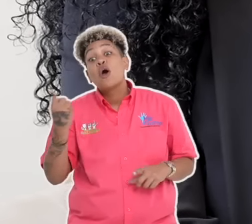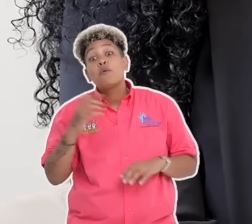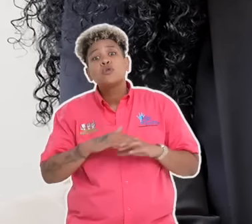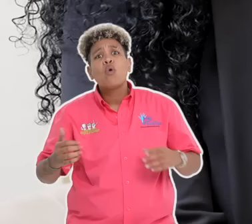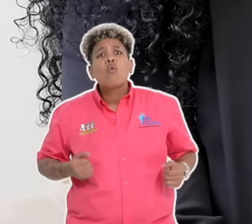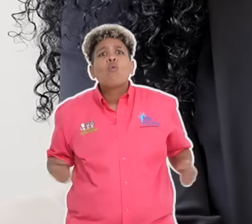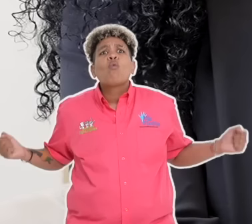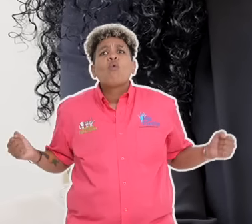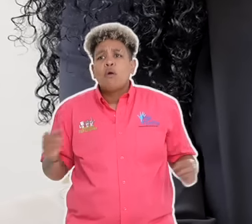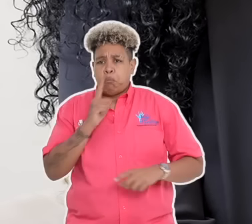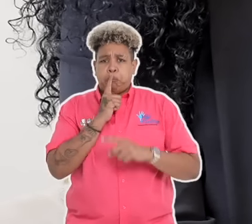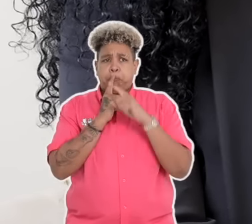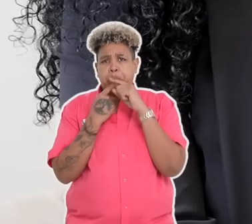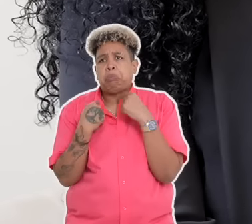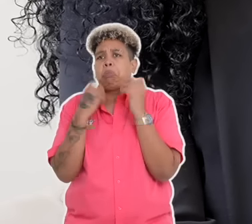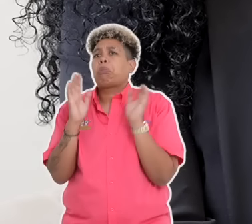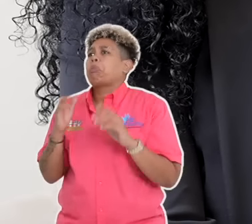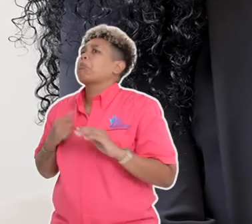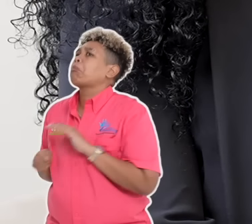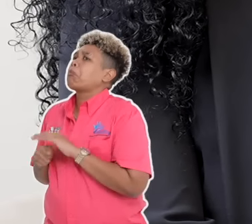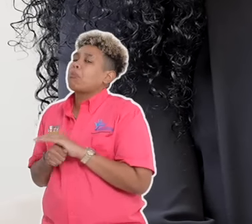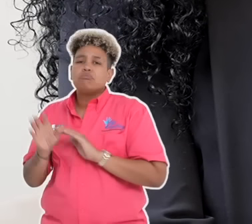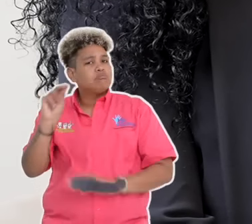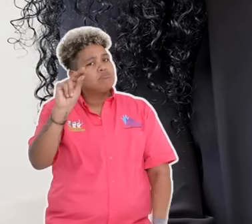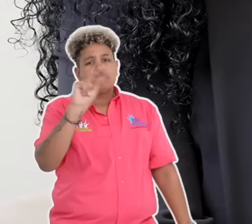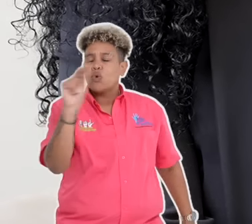always someone. Do not hold it in. There's no secrets to be kept